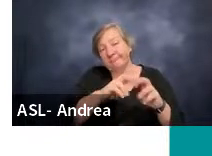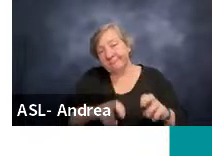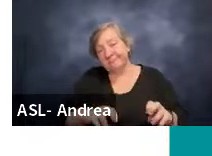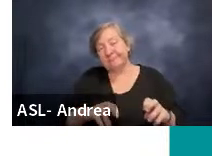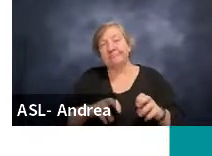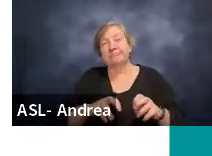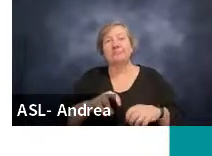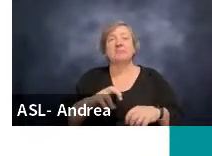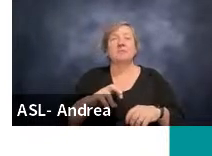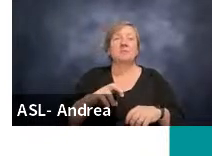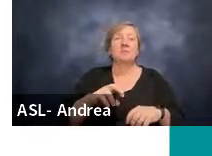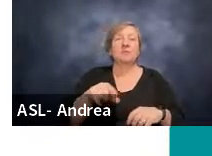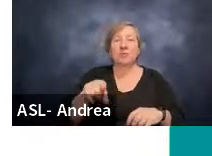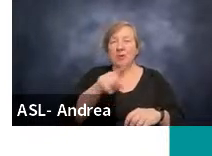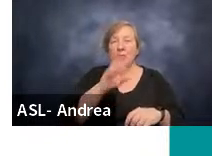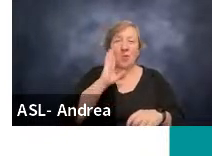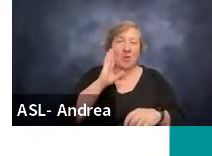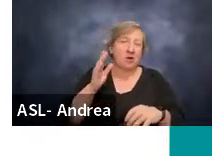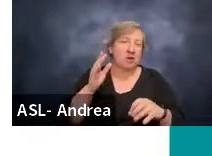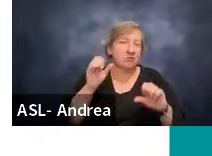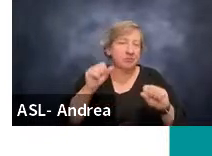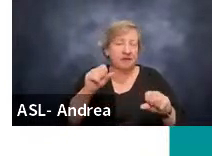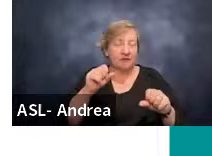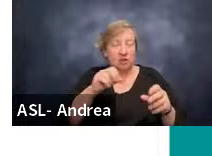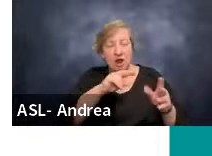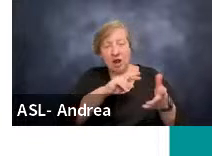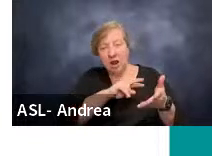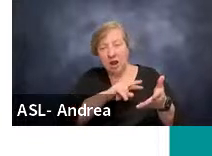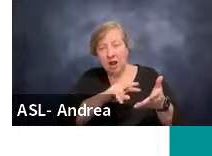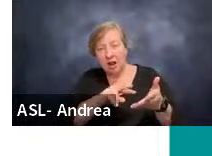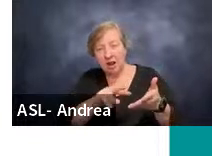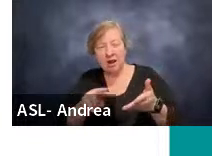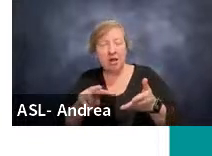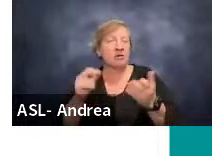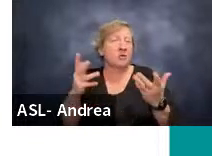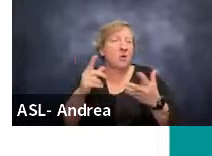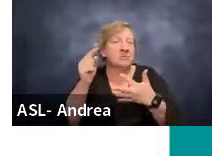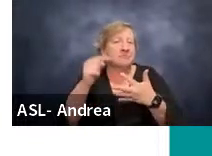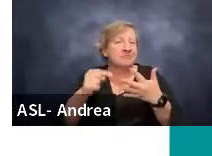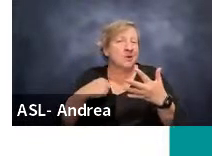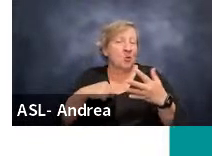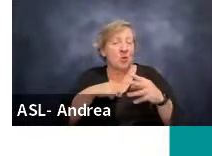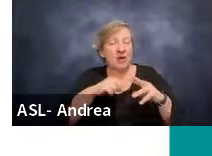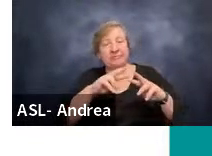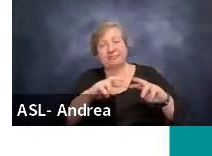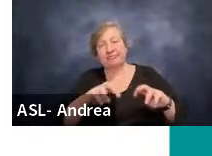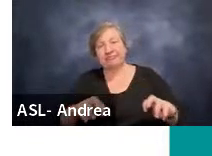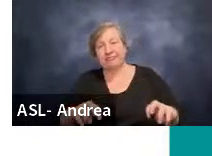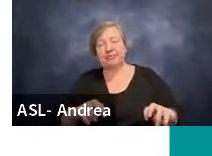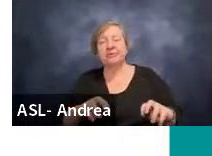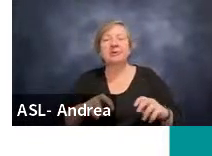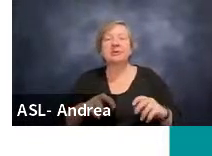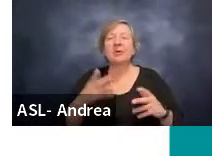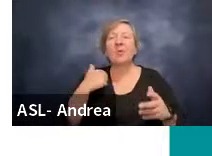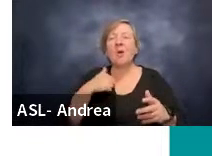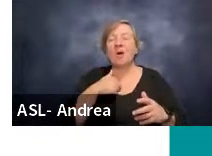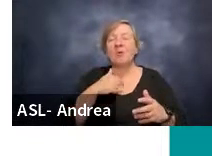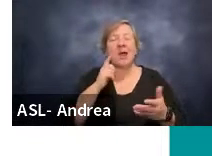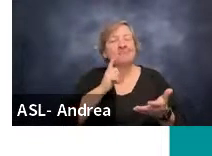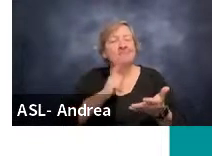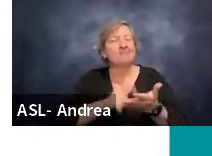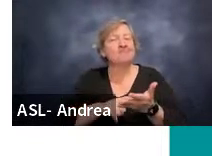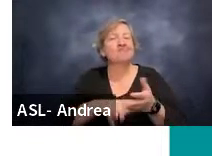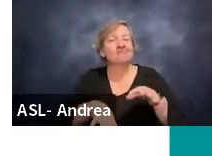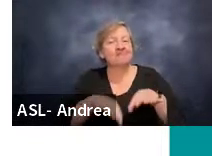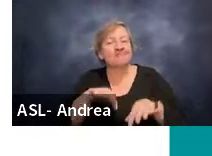the opportunity to explore the details of our analysis and the findings of that